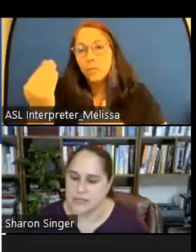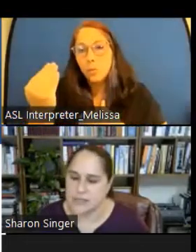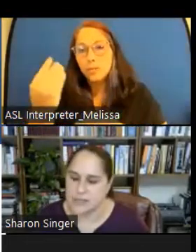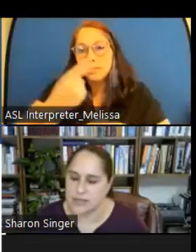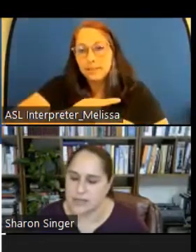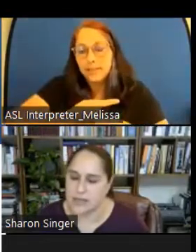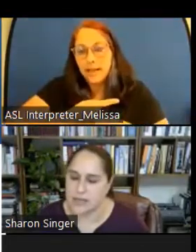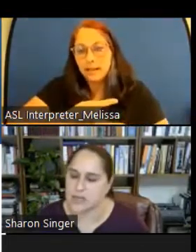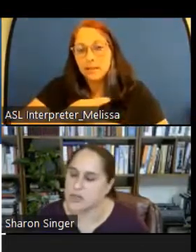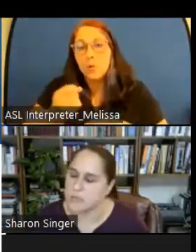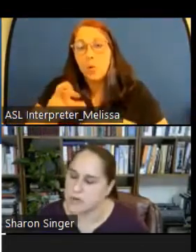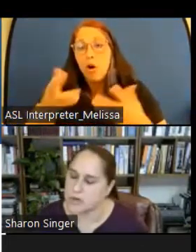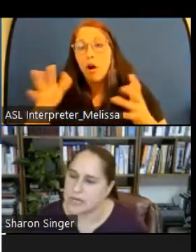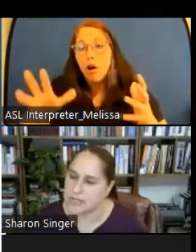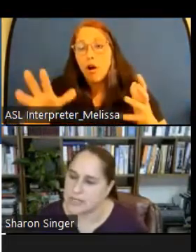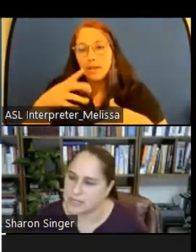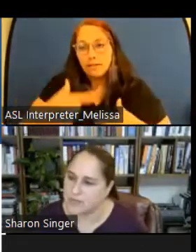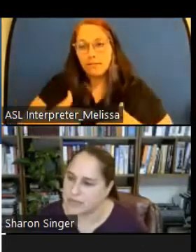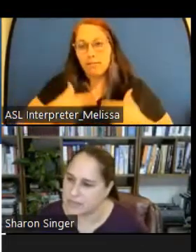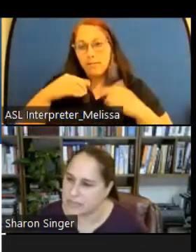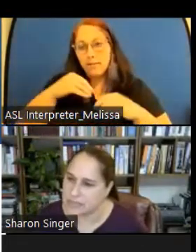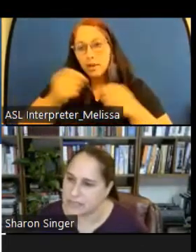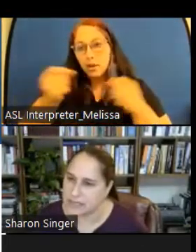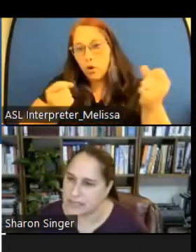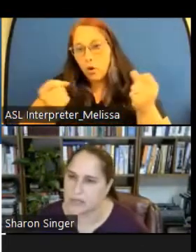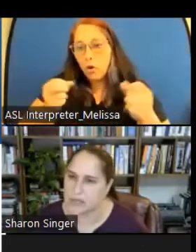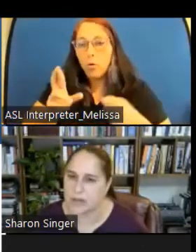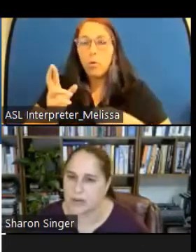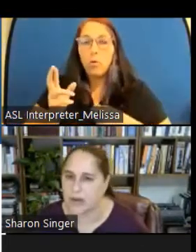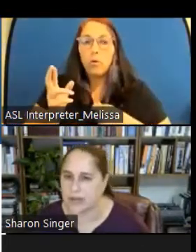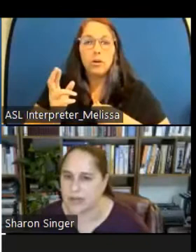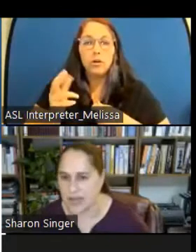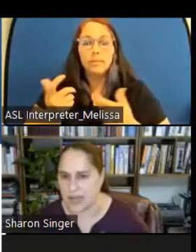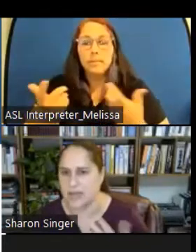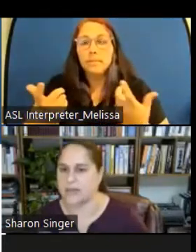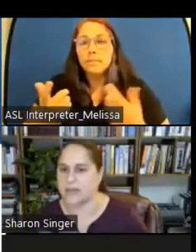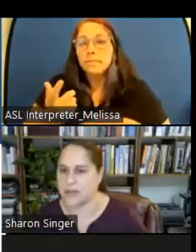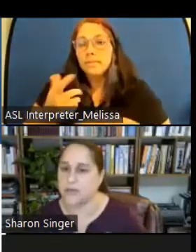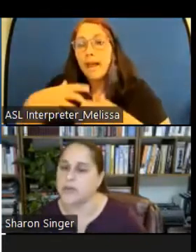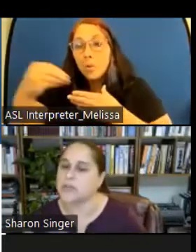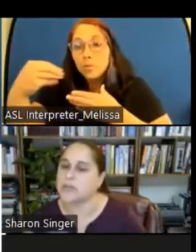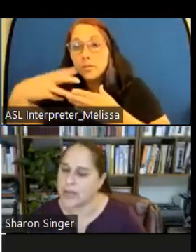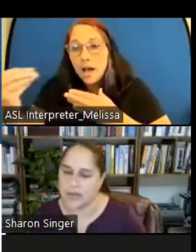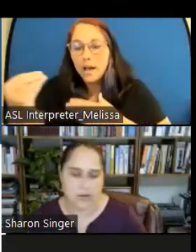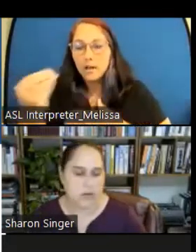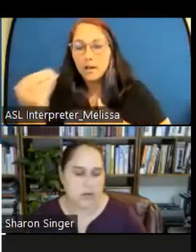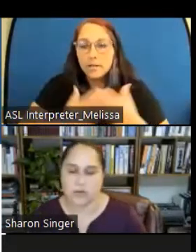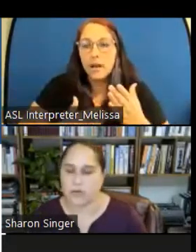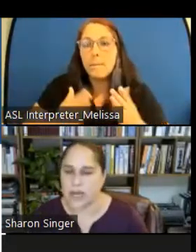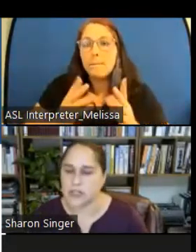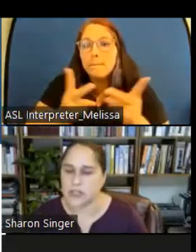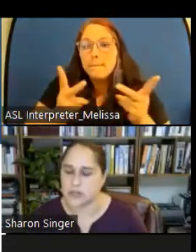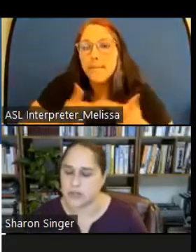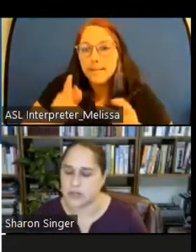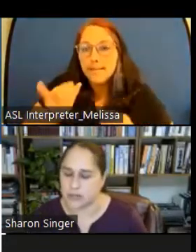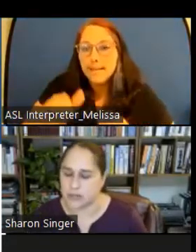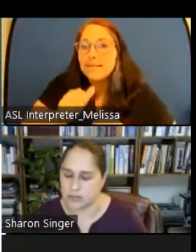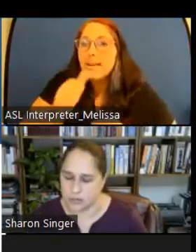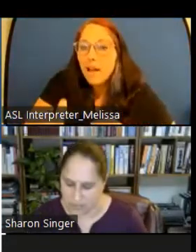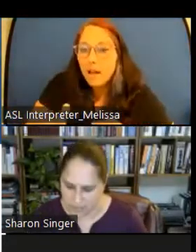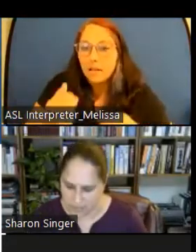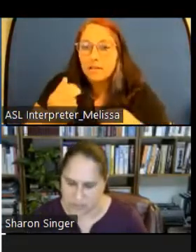and each community has some flexibility as to whether or not they use those. Again,